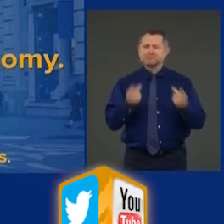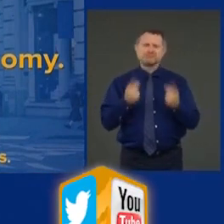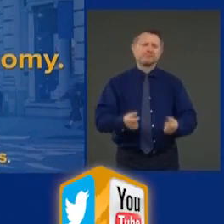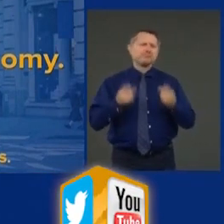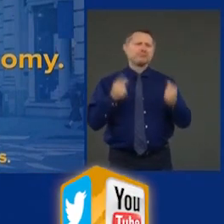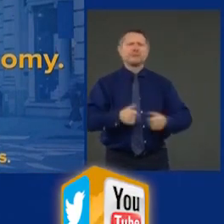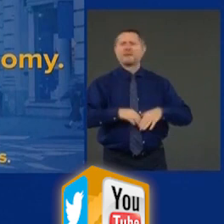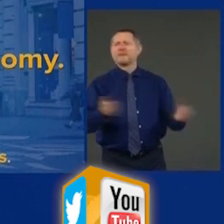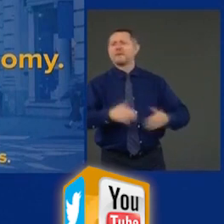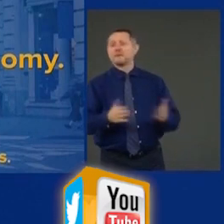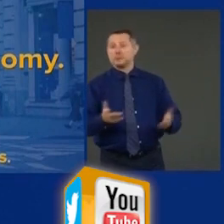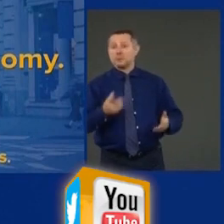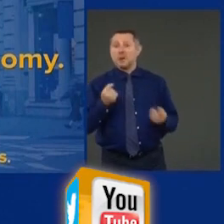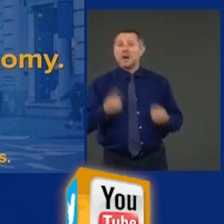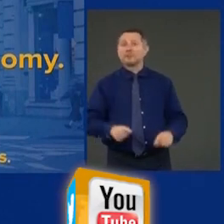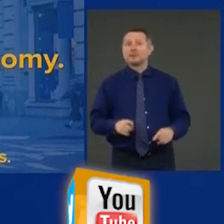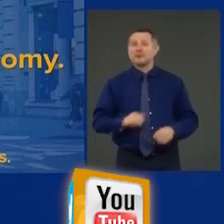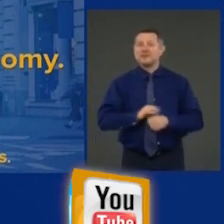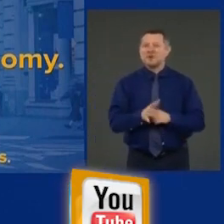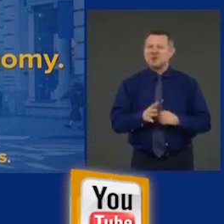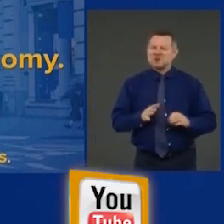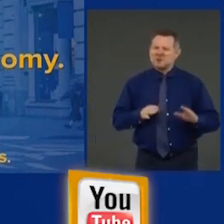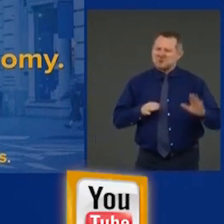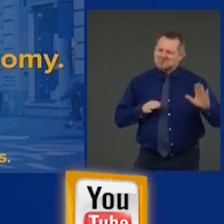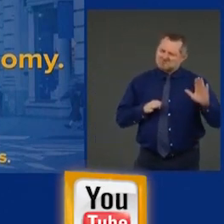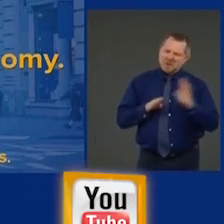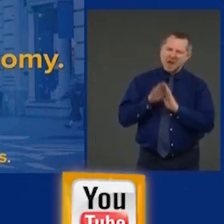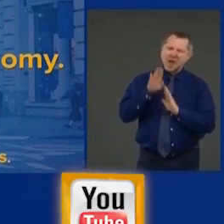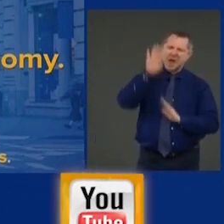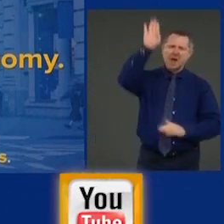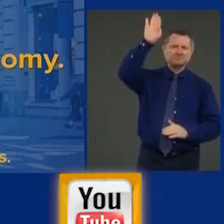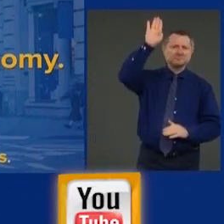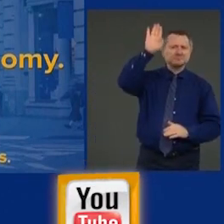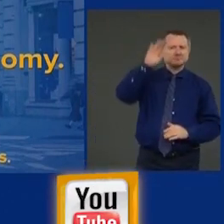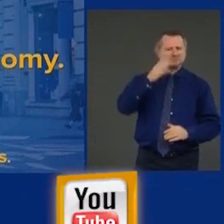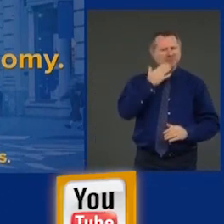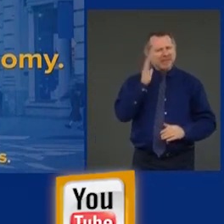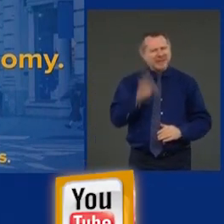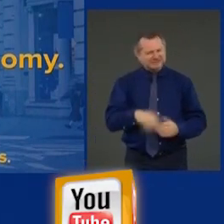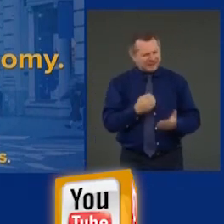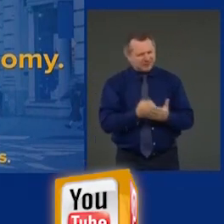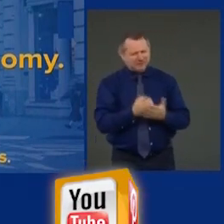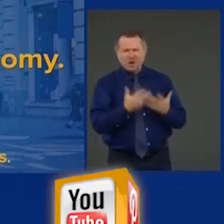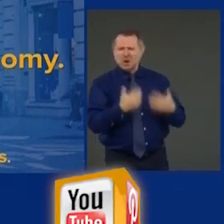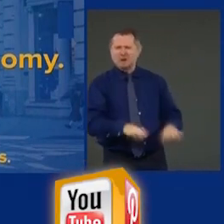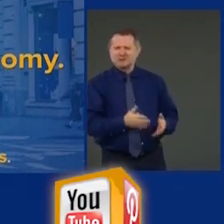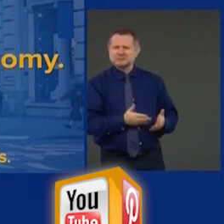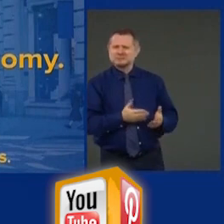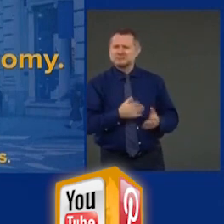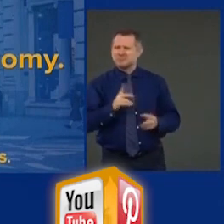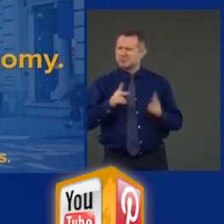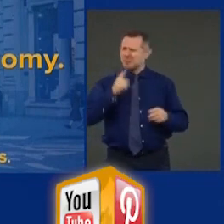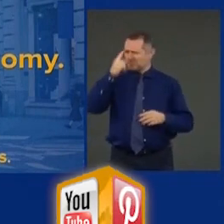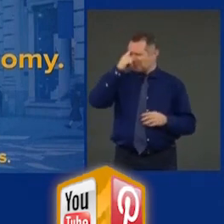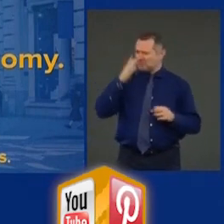transmission go up, and think that was going to be good for the economy was bizarro